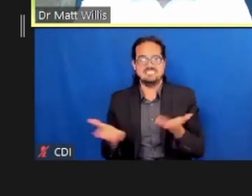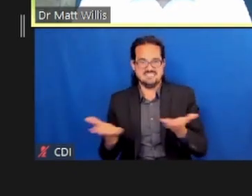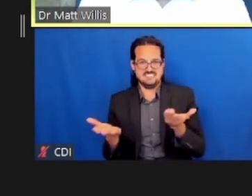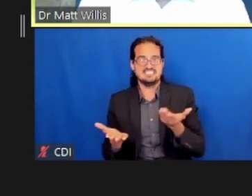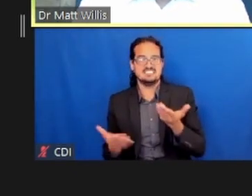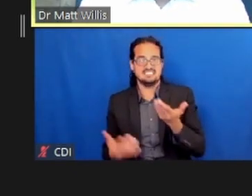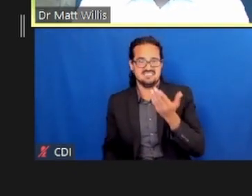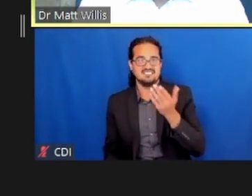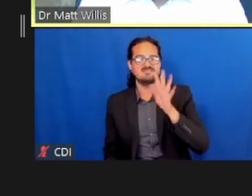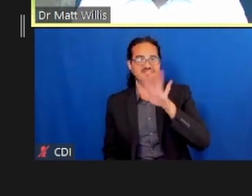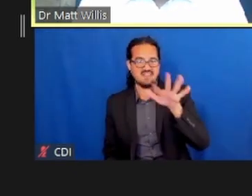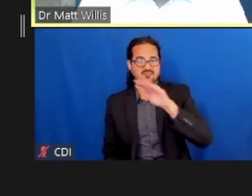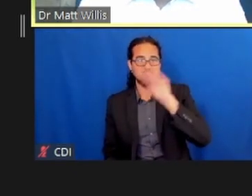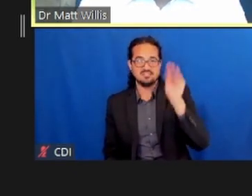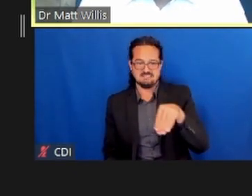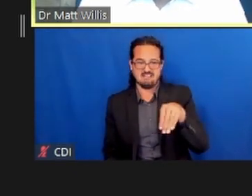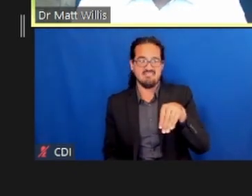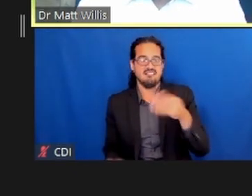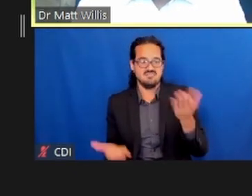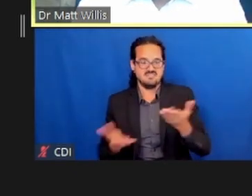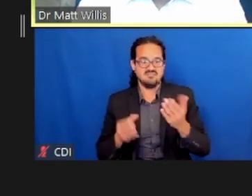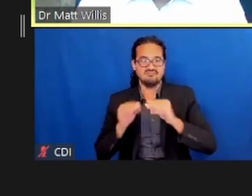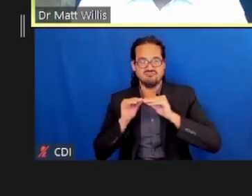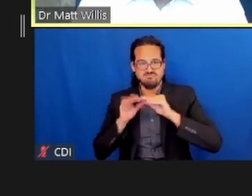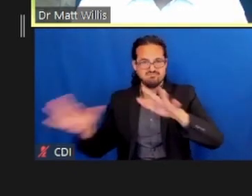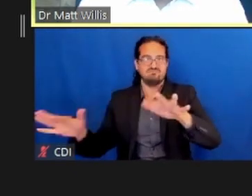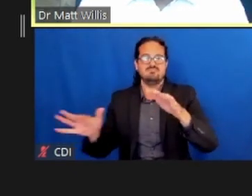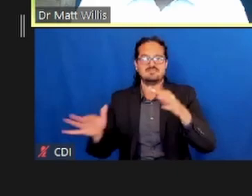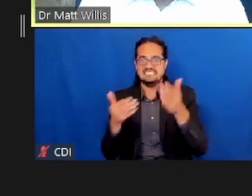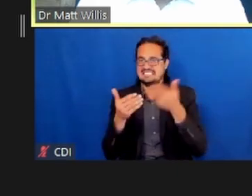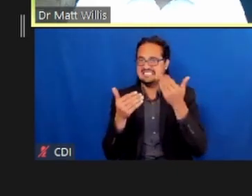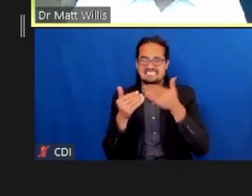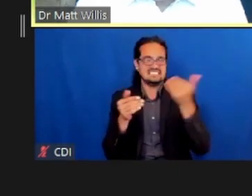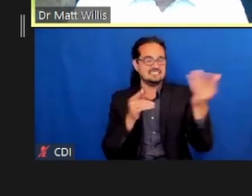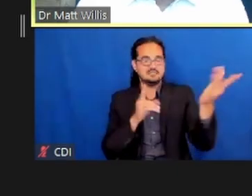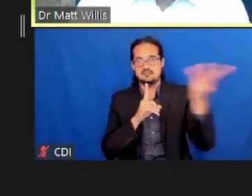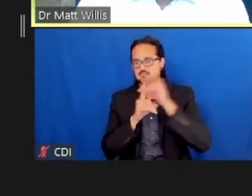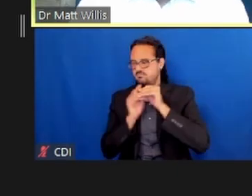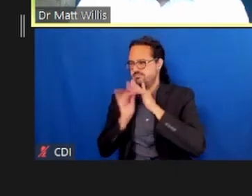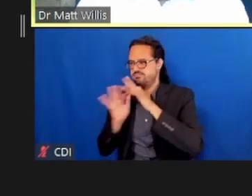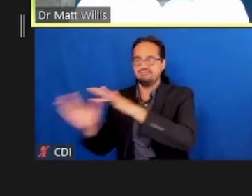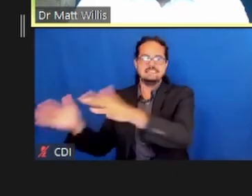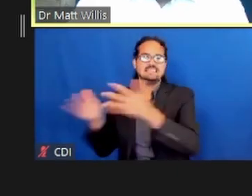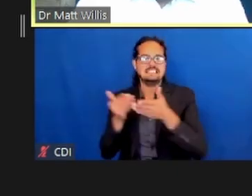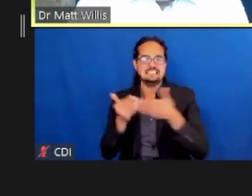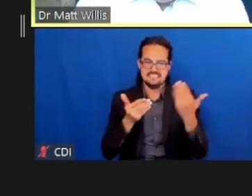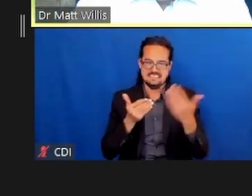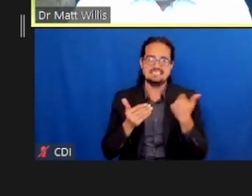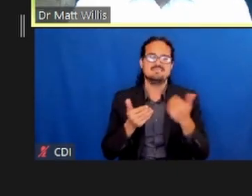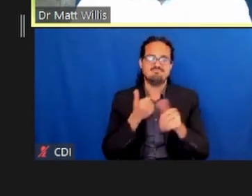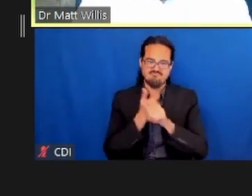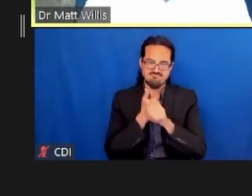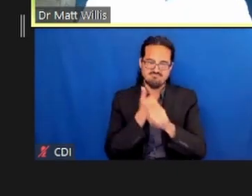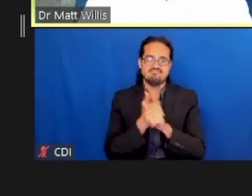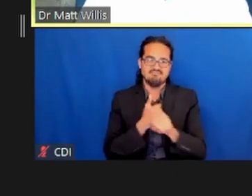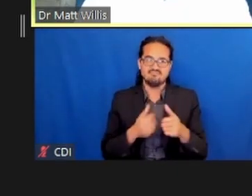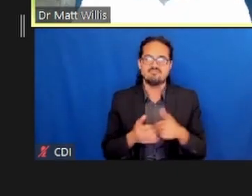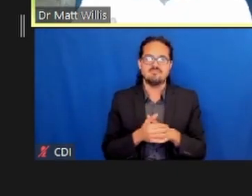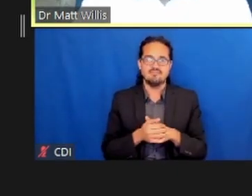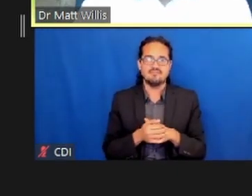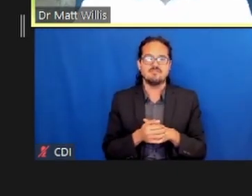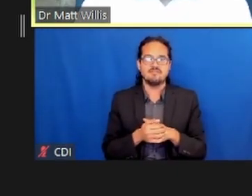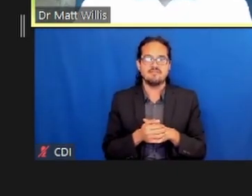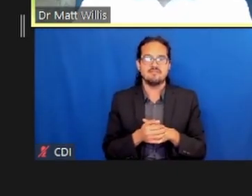more infectious even than the UK variant, which is now called the Alpha variant, the B117. And